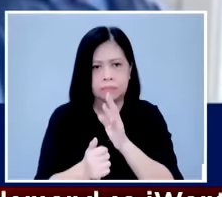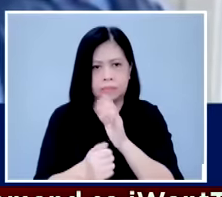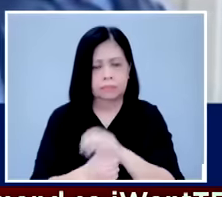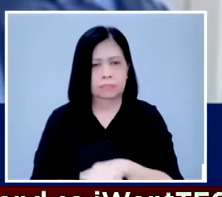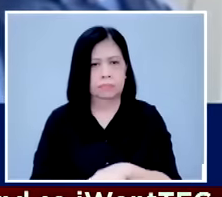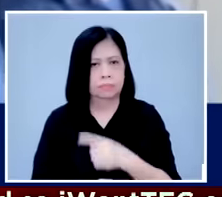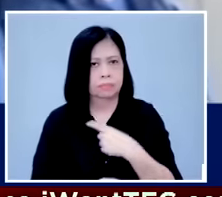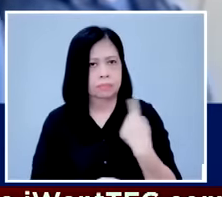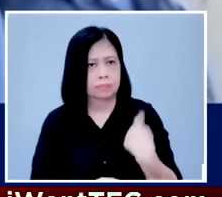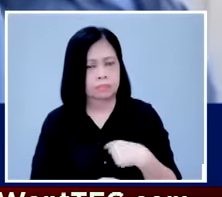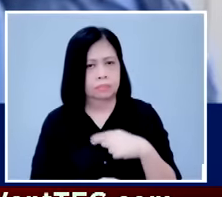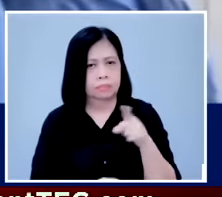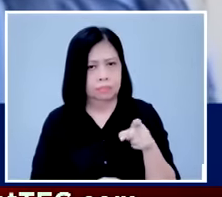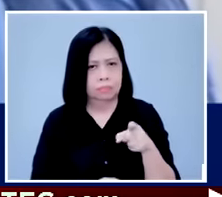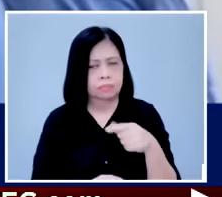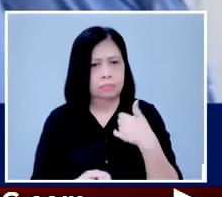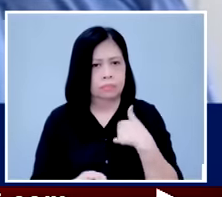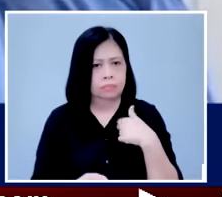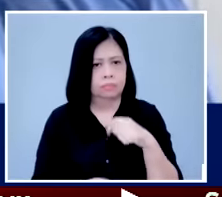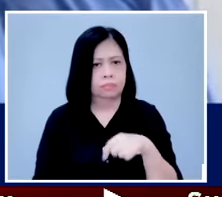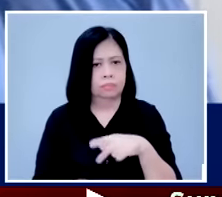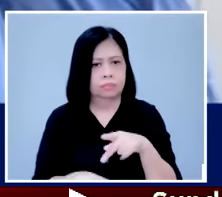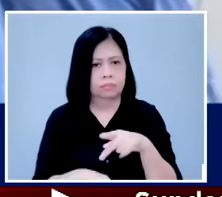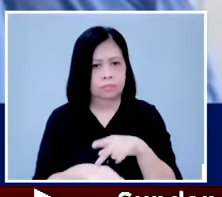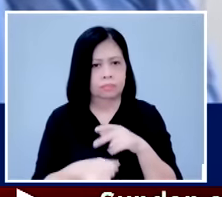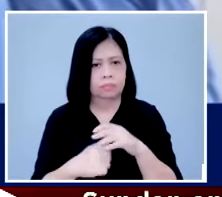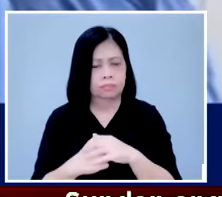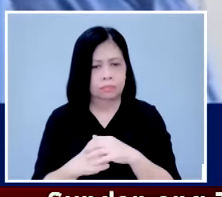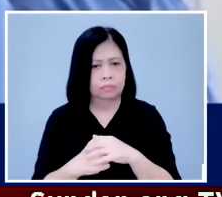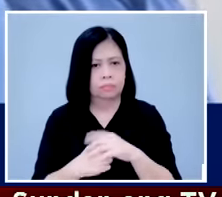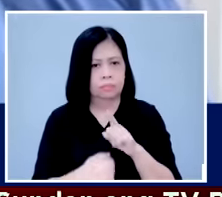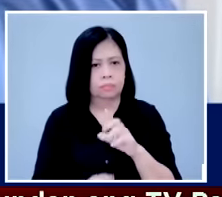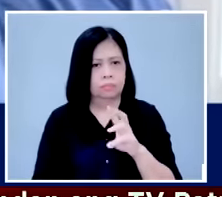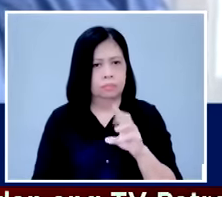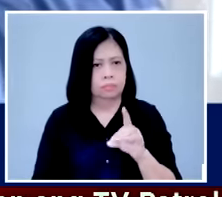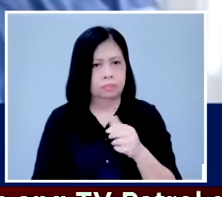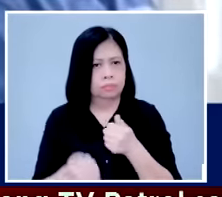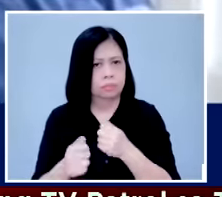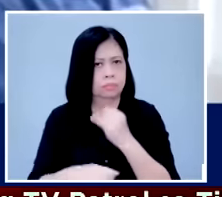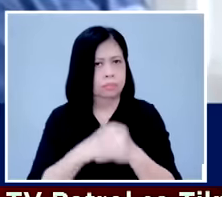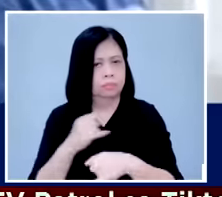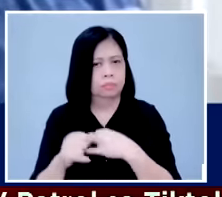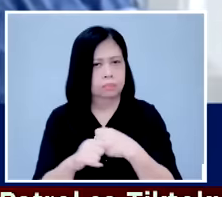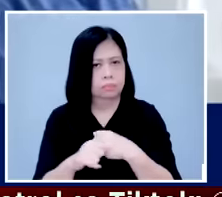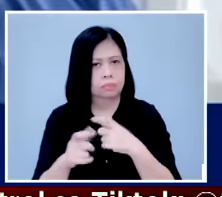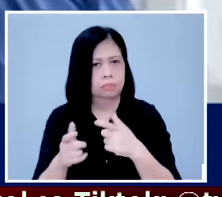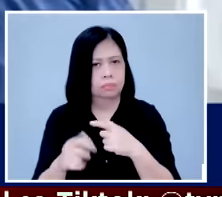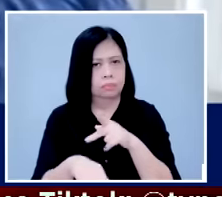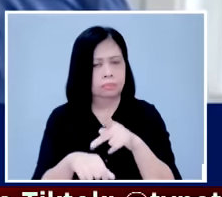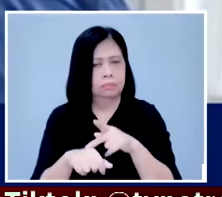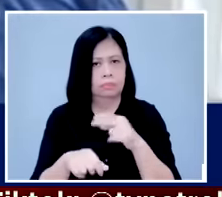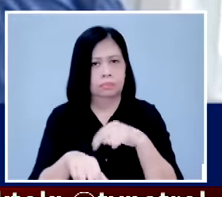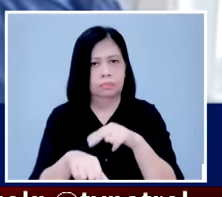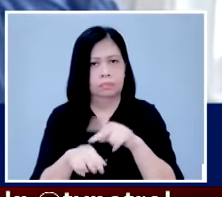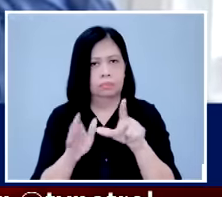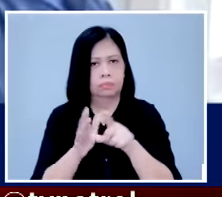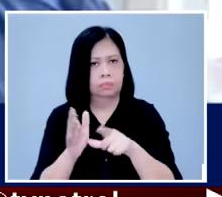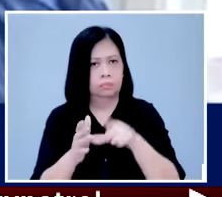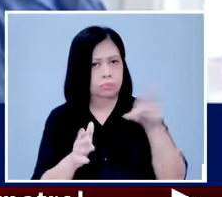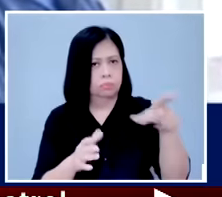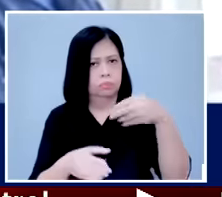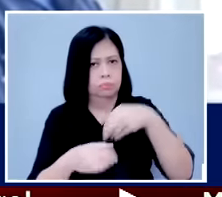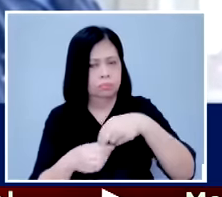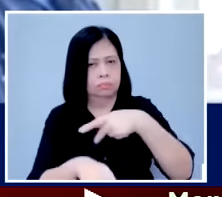Warship 174, this is Philippine Navy. Warship 160, in accordance with international and Philippine national laws, you are within